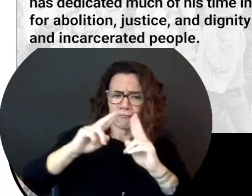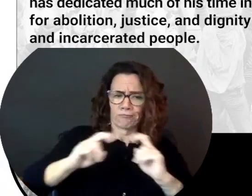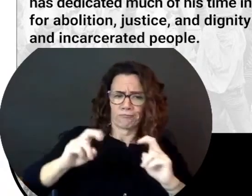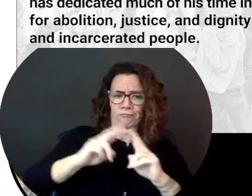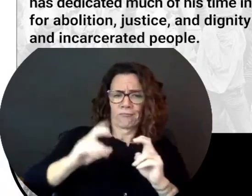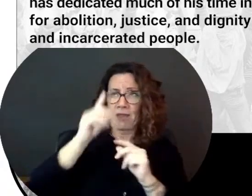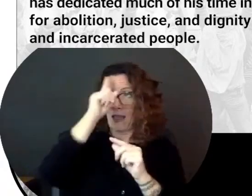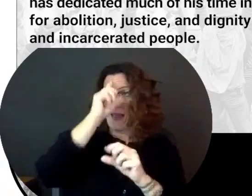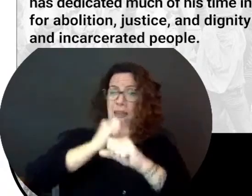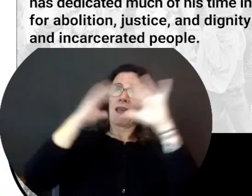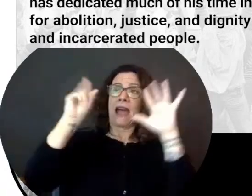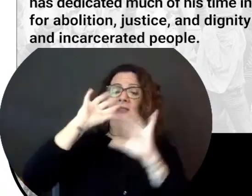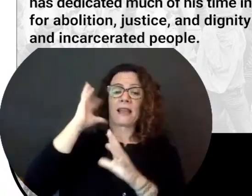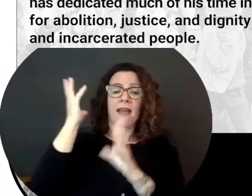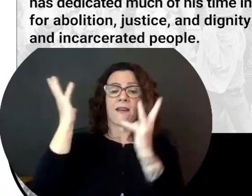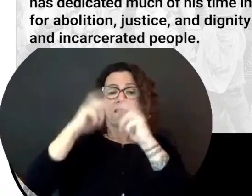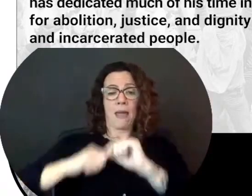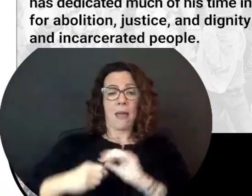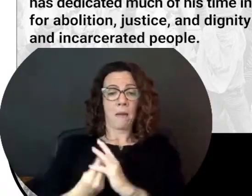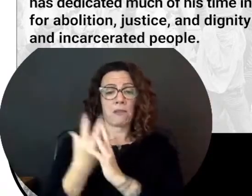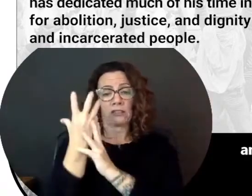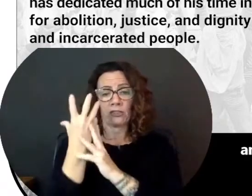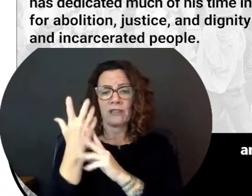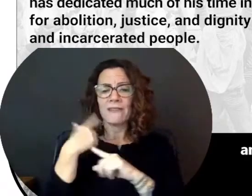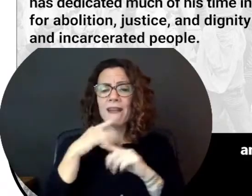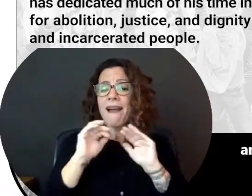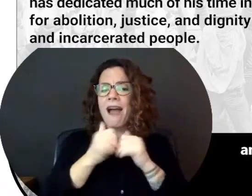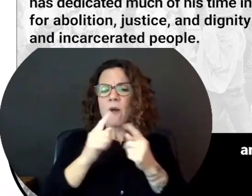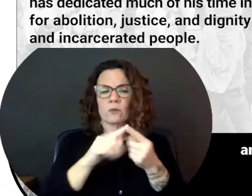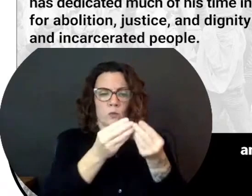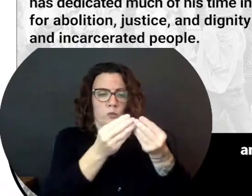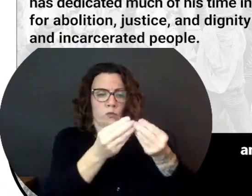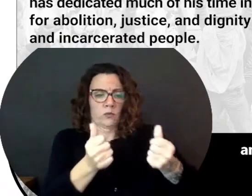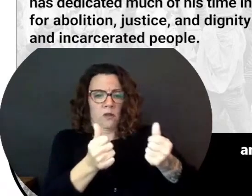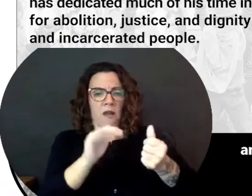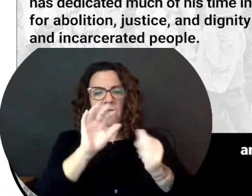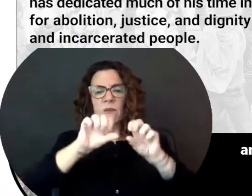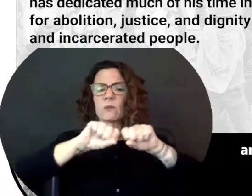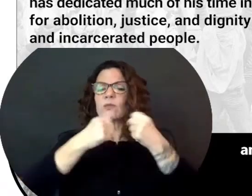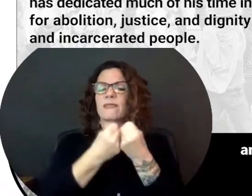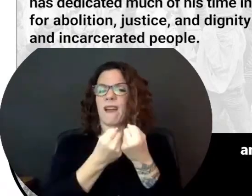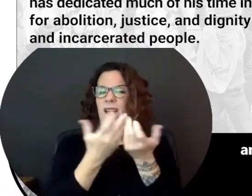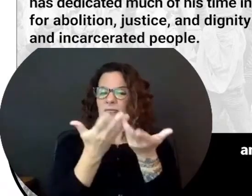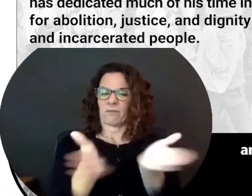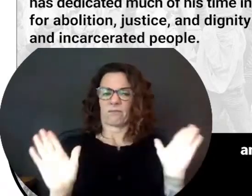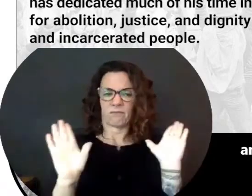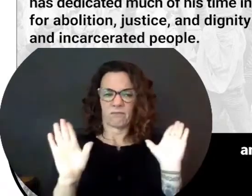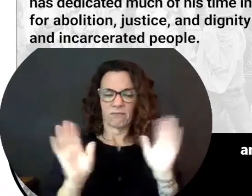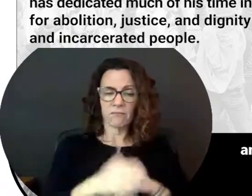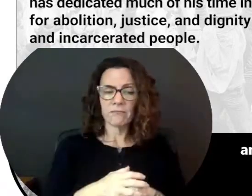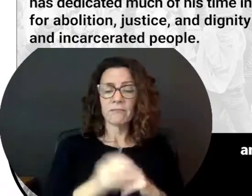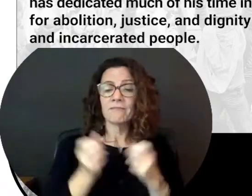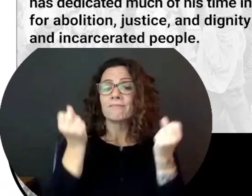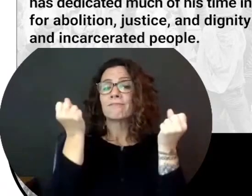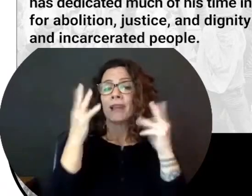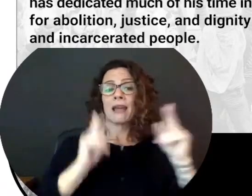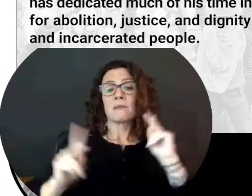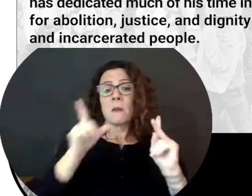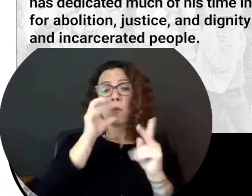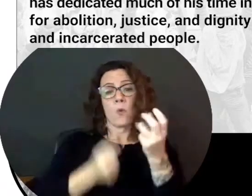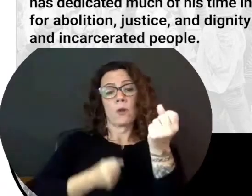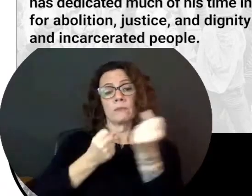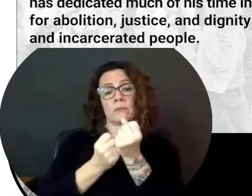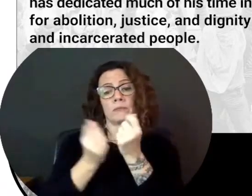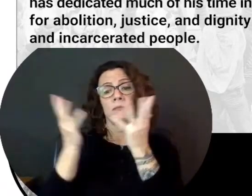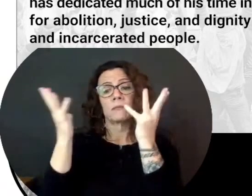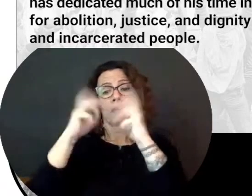Many abolitionists have spoke about the taxpayer cost of prisons and how the mass caging of human beings sucks up community resources